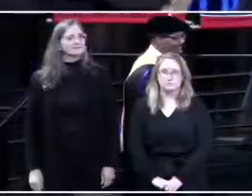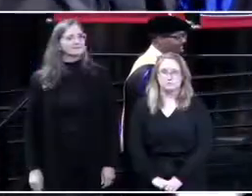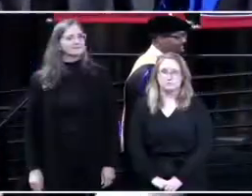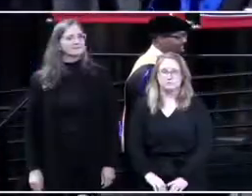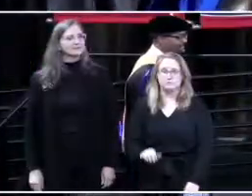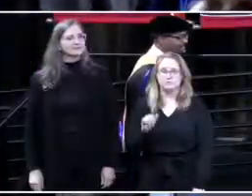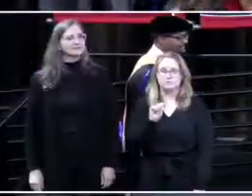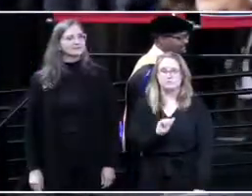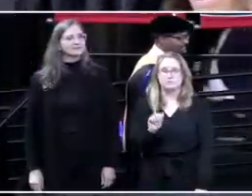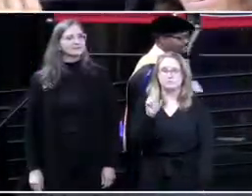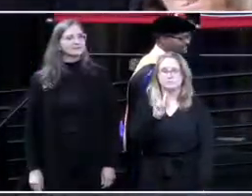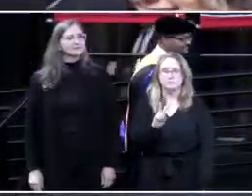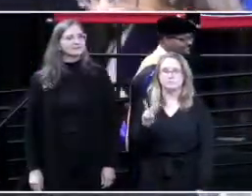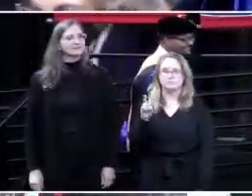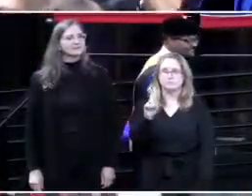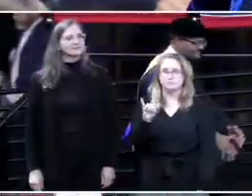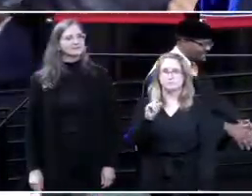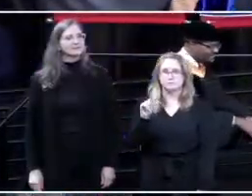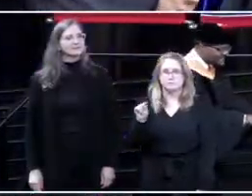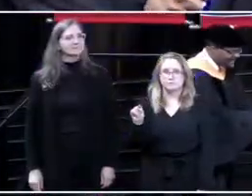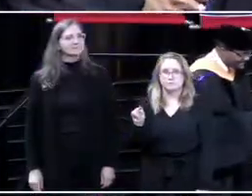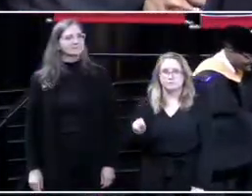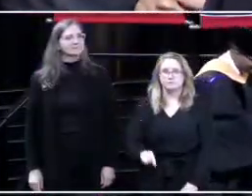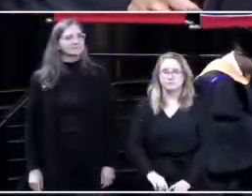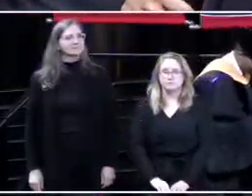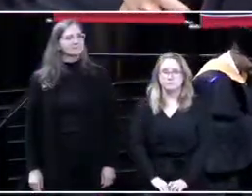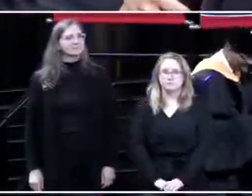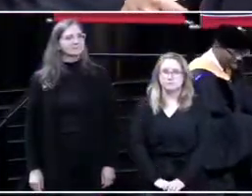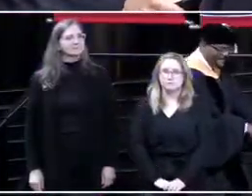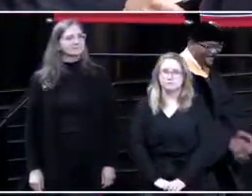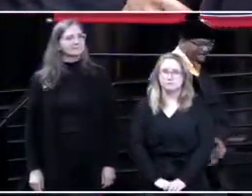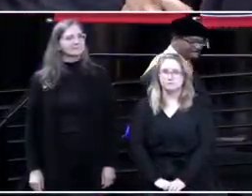Alma Victoria Diaz.